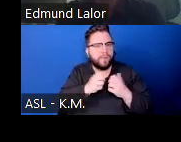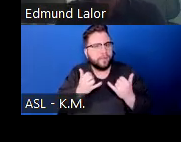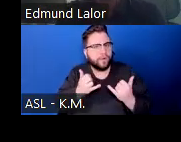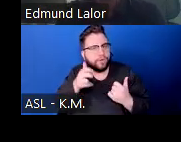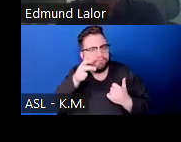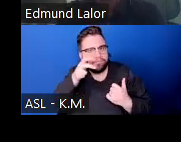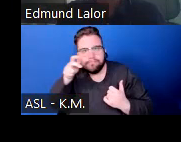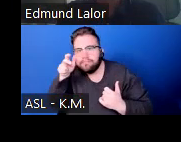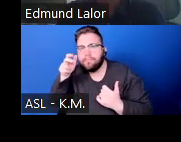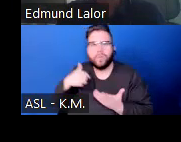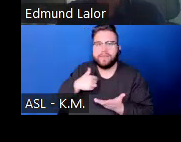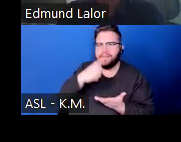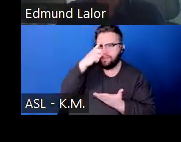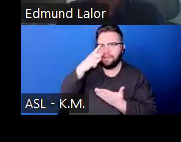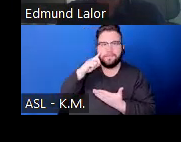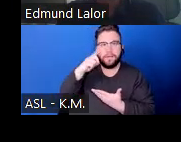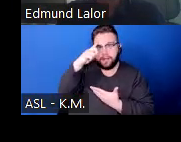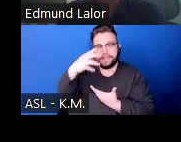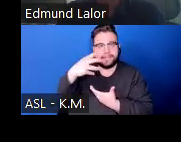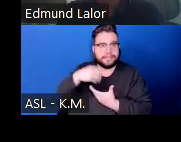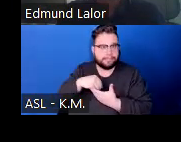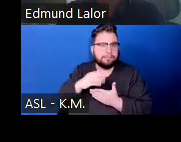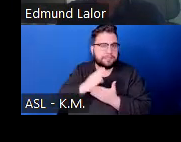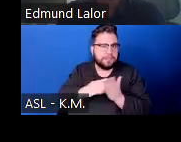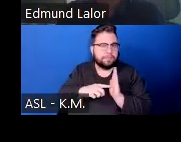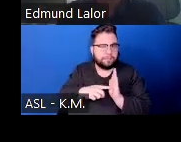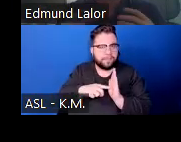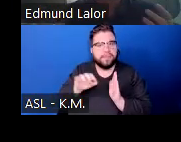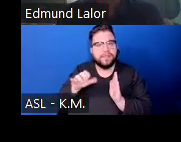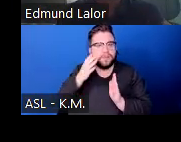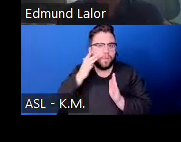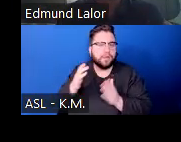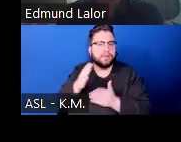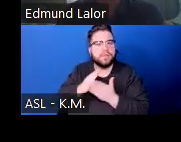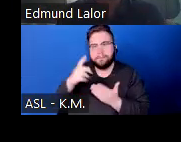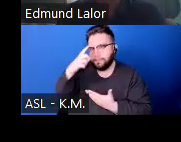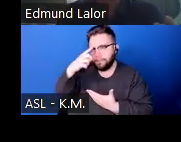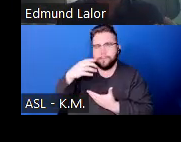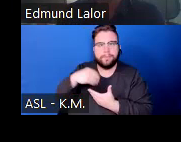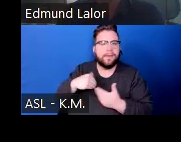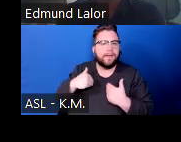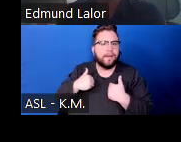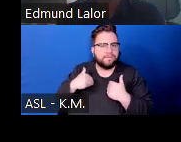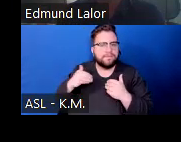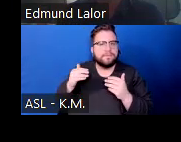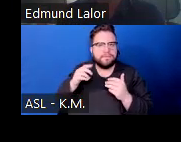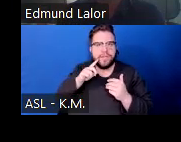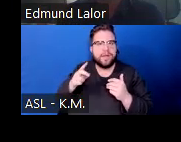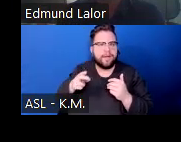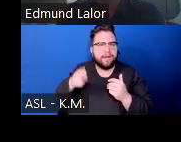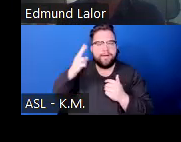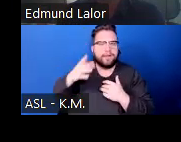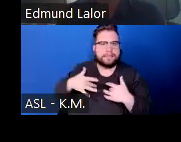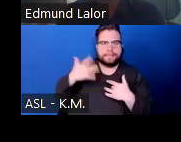why some autistic people have enhanced sensitivity to certain sensory inputs, why they might